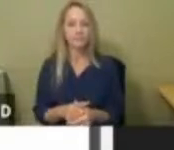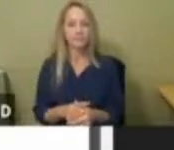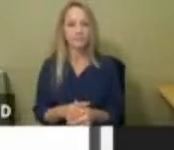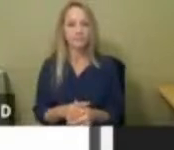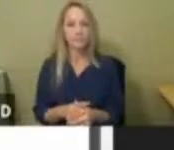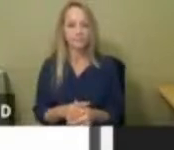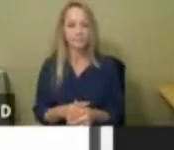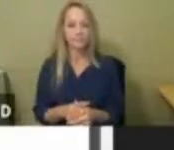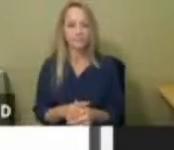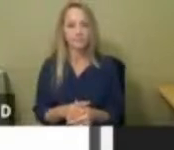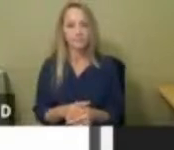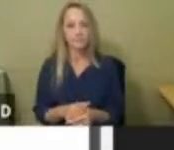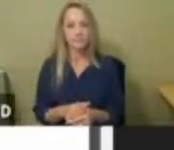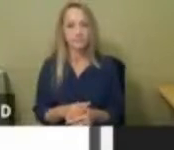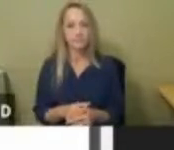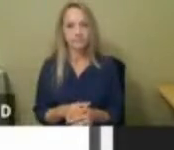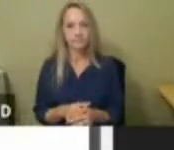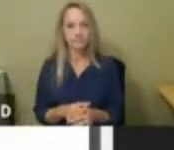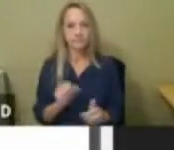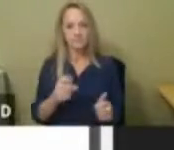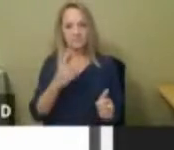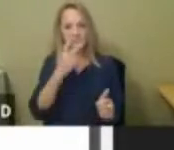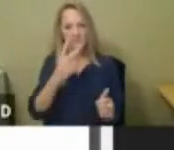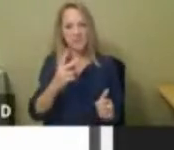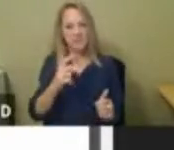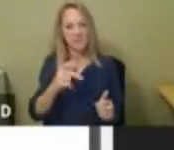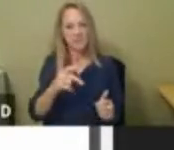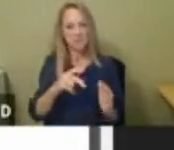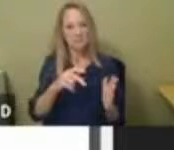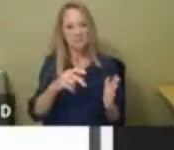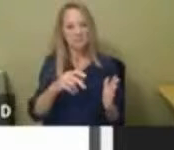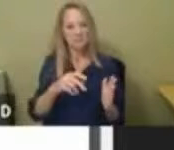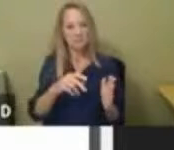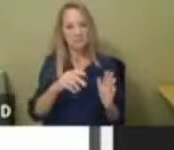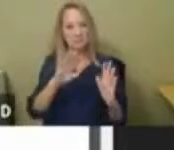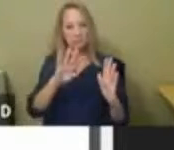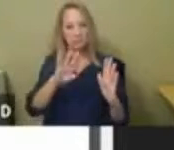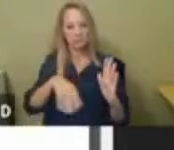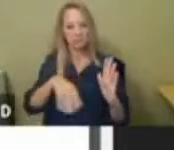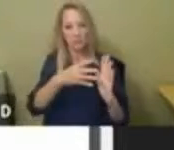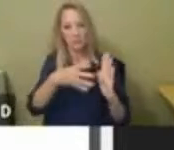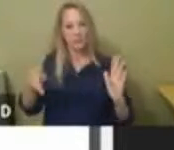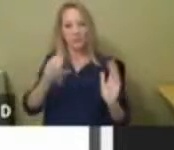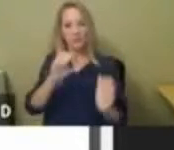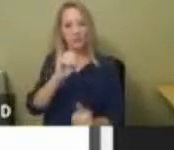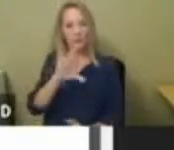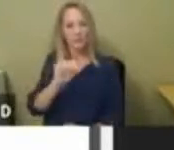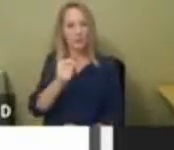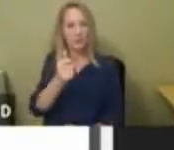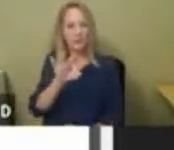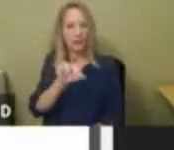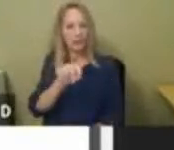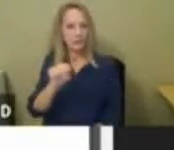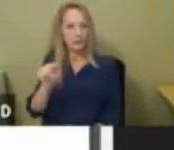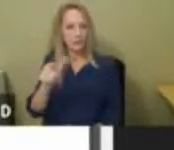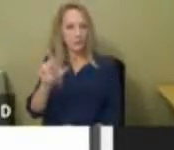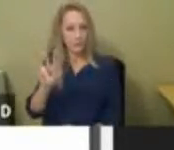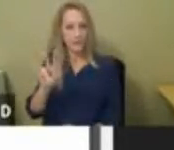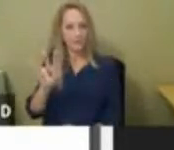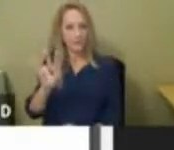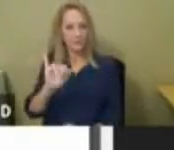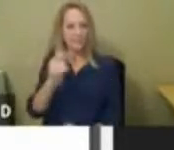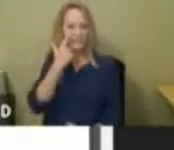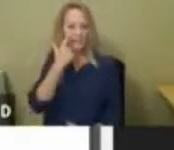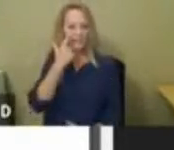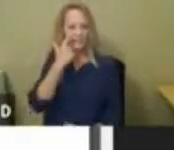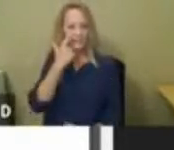This is a graph from October the 19th through October the 27th, and it just shows right before the